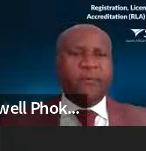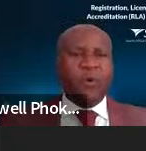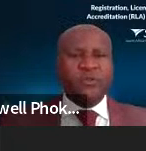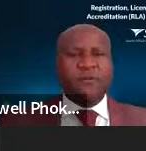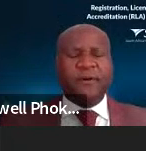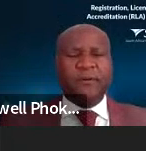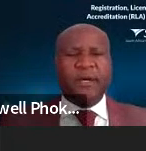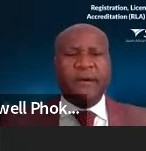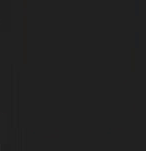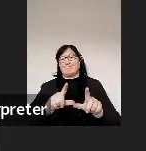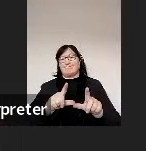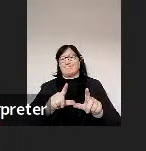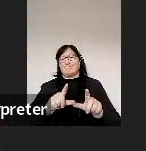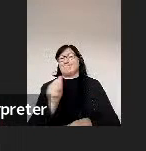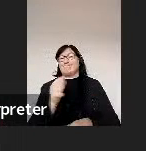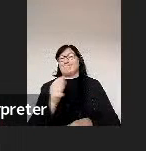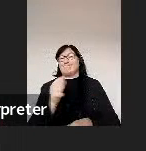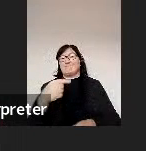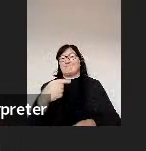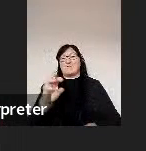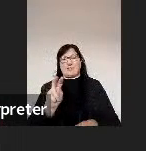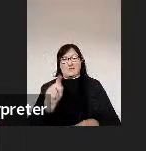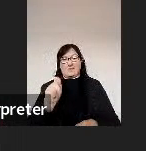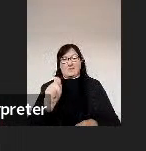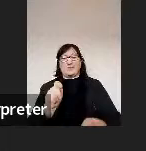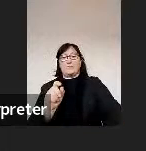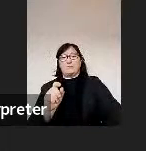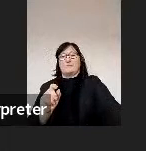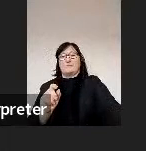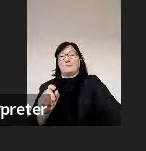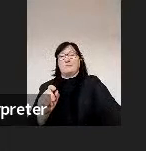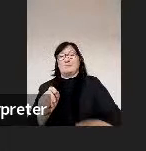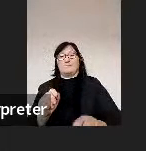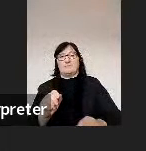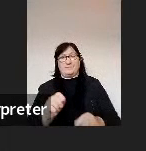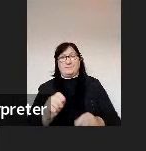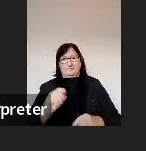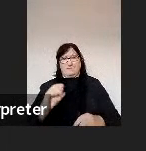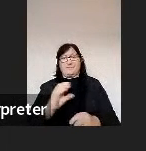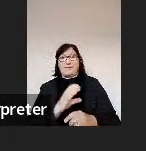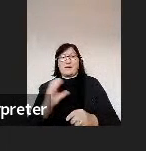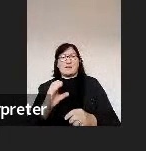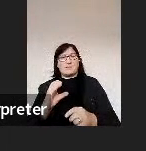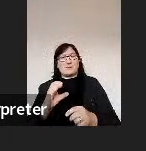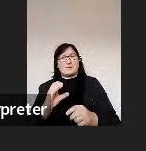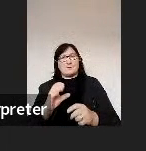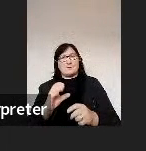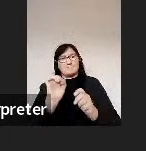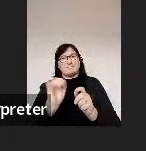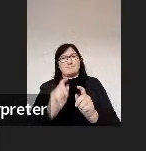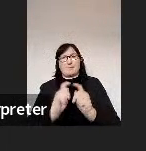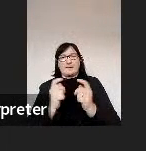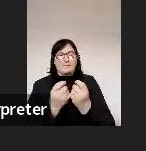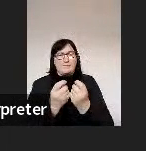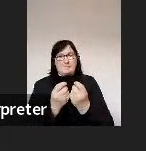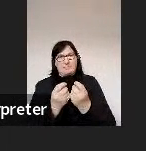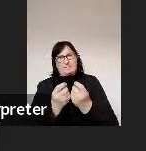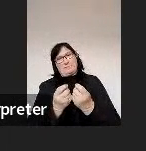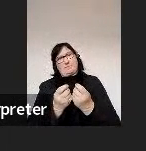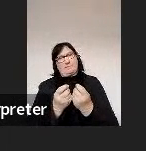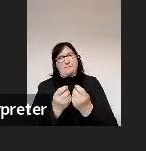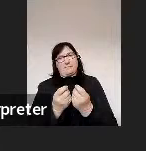where most of our customs enforcement teams will be querying them on certain